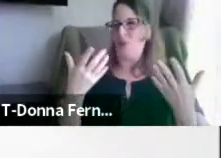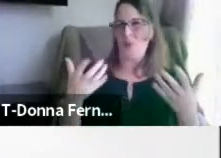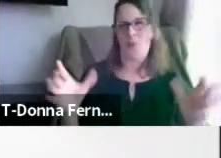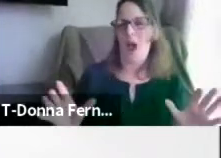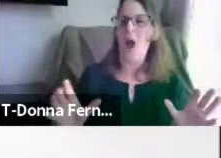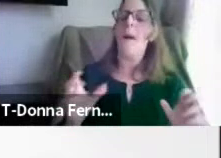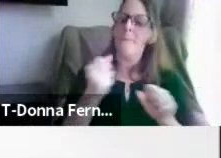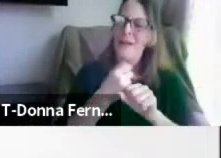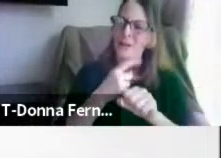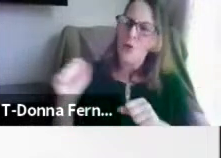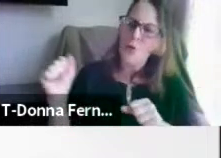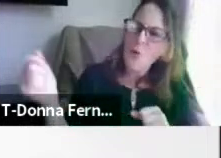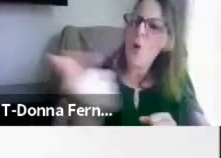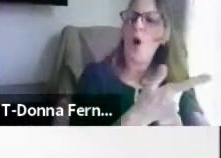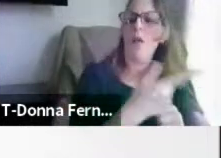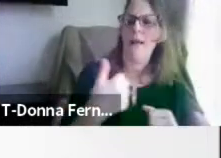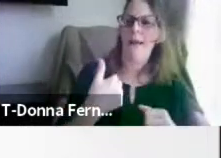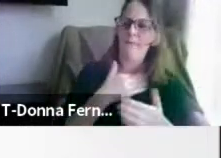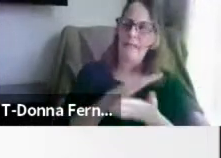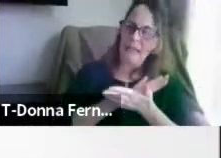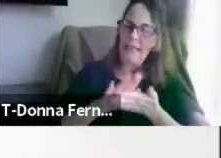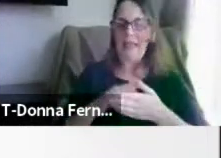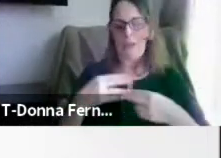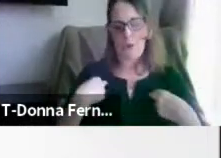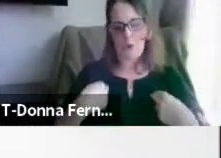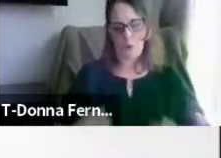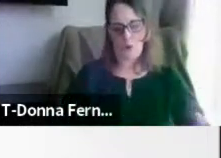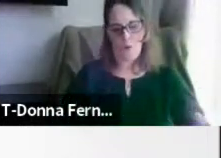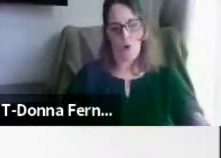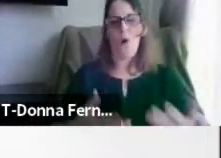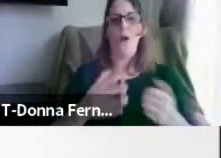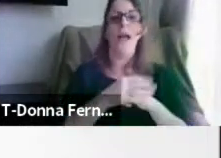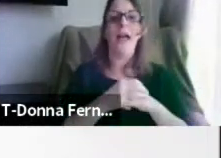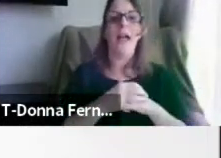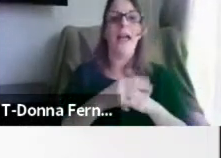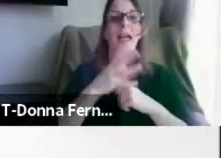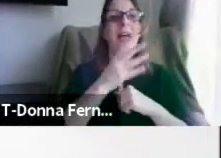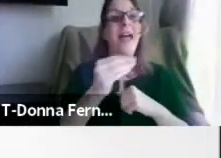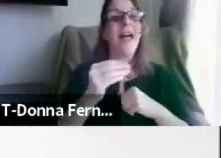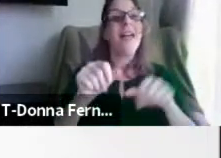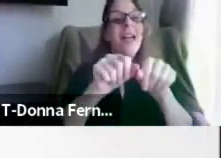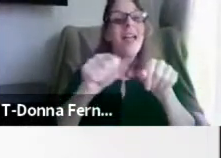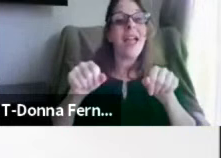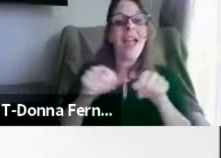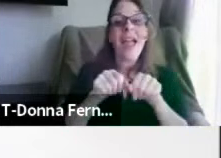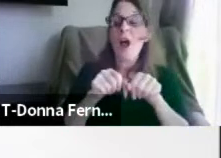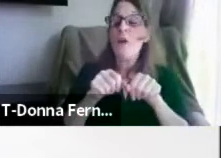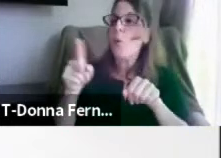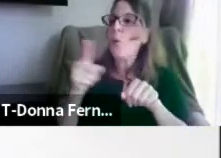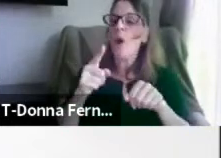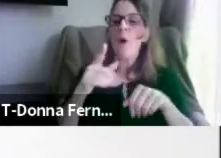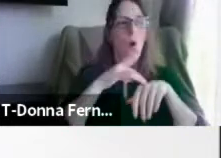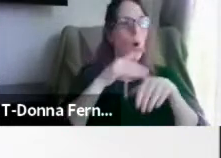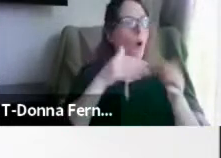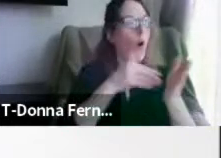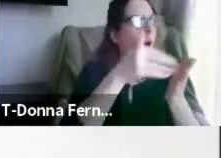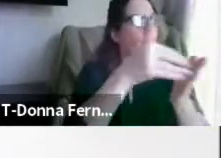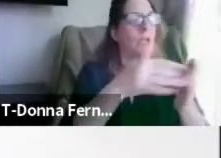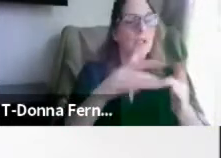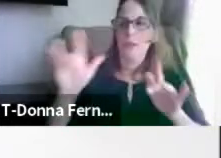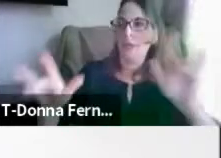that everybody is wearing clean uniforms. Sanitize your high touch areas every 30 minutes. This is going to vary